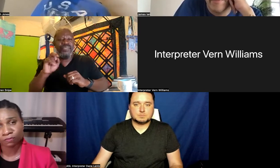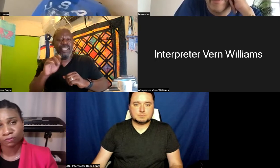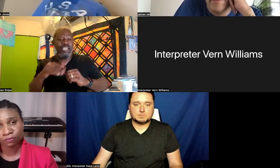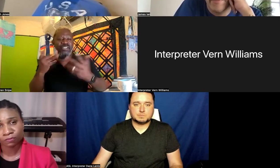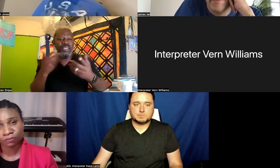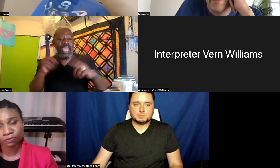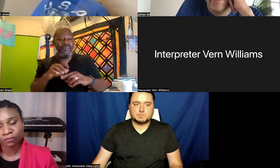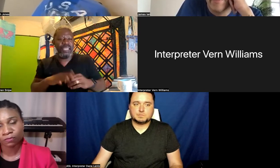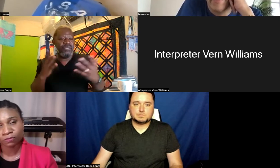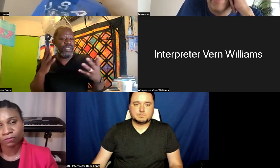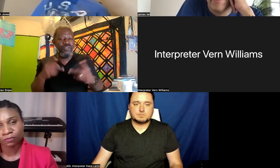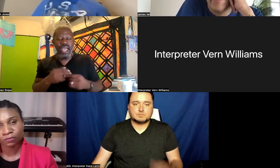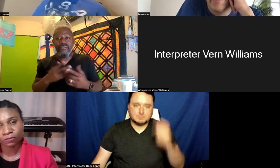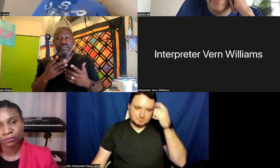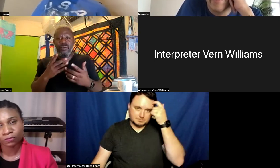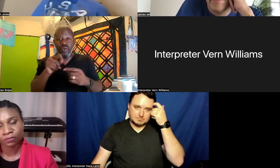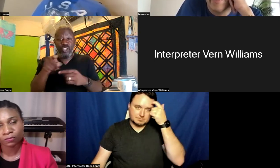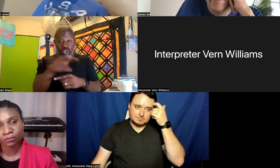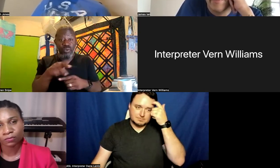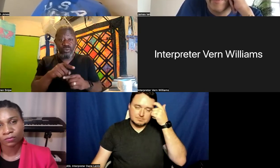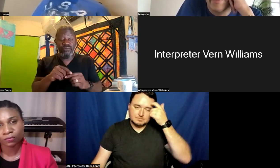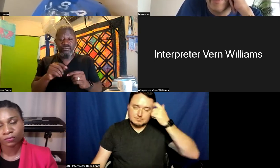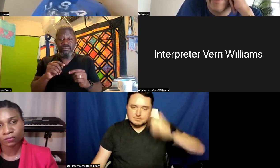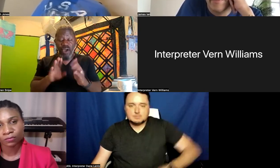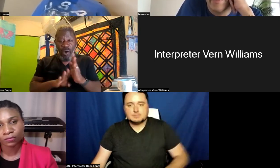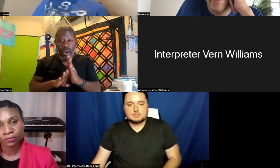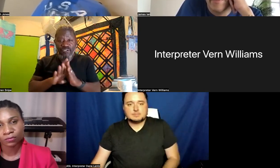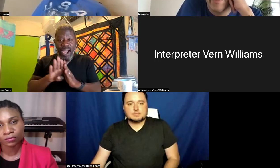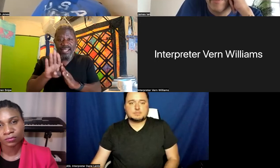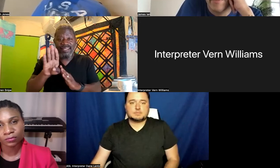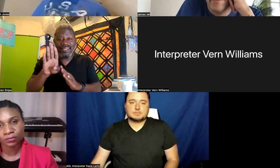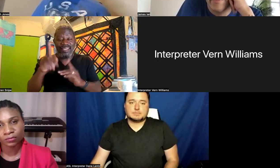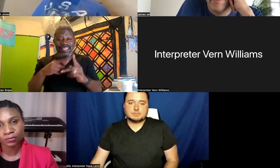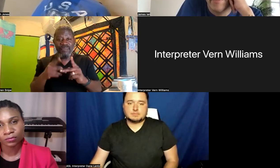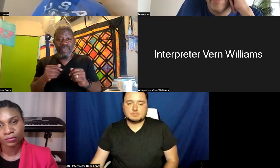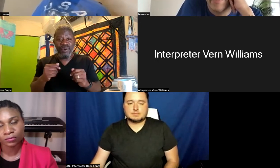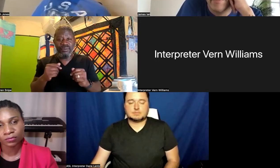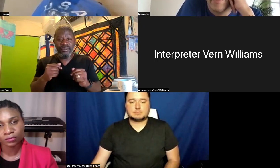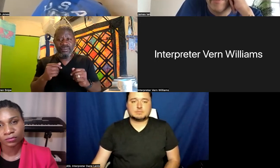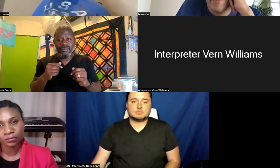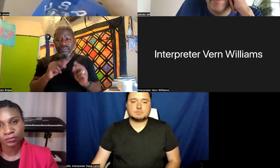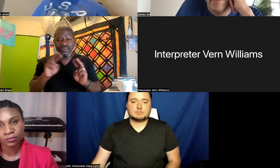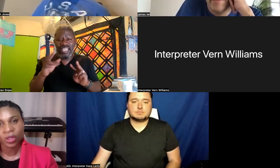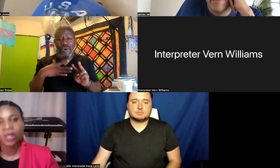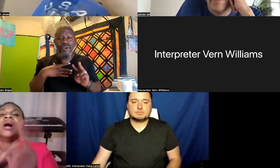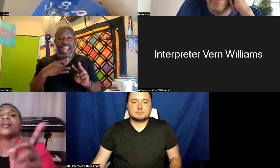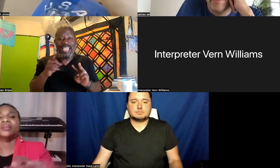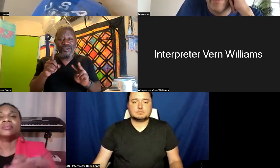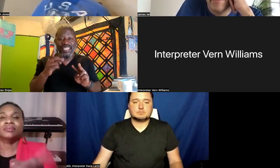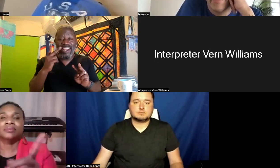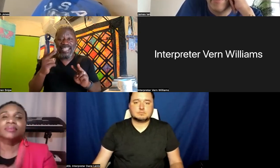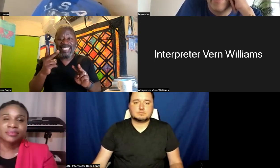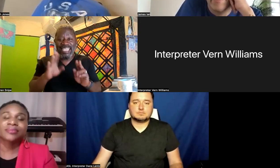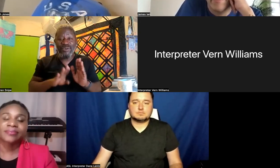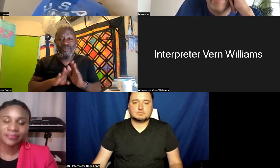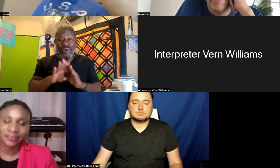Crab theory is what's happening is when you are on a rise, and then some people, they don't like you, they